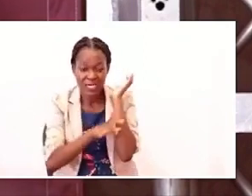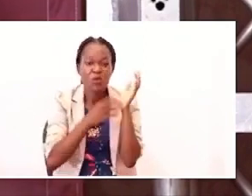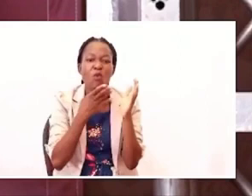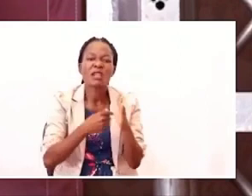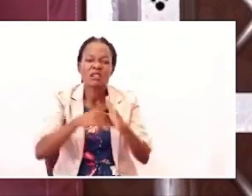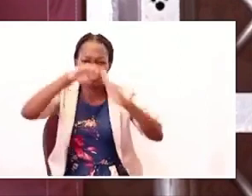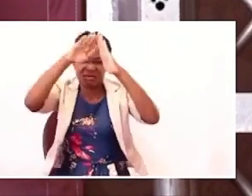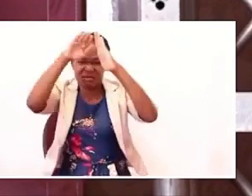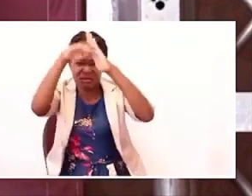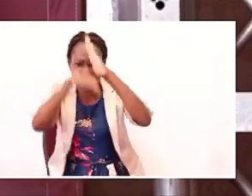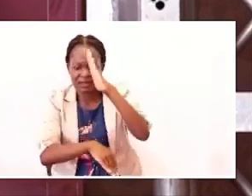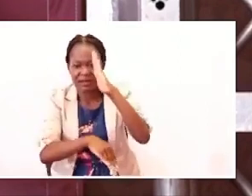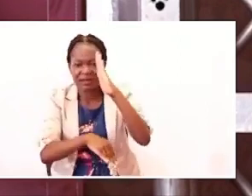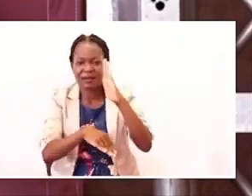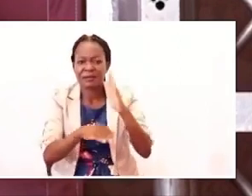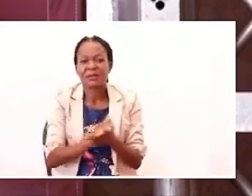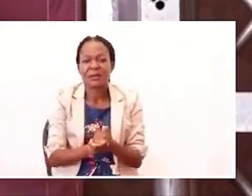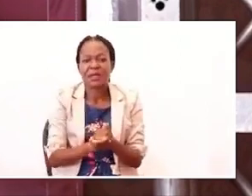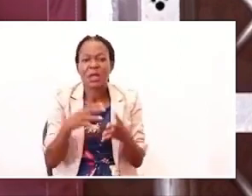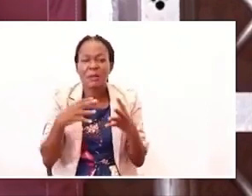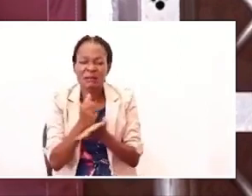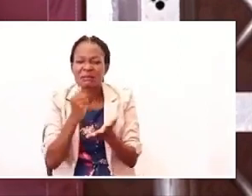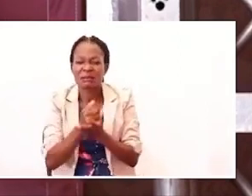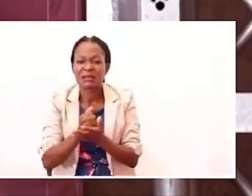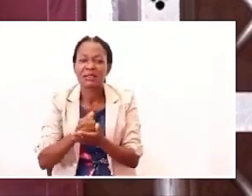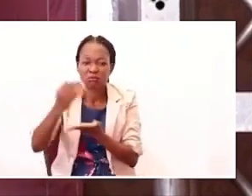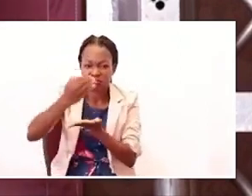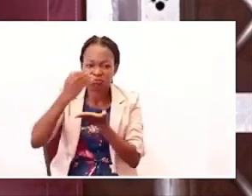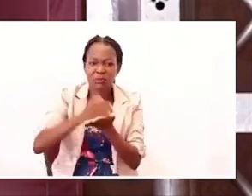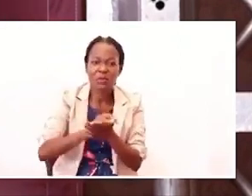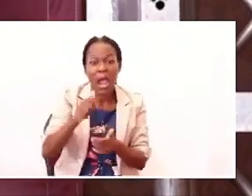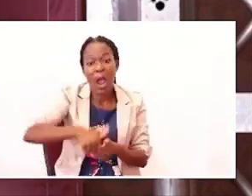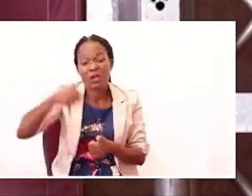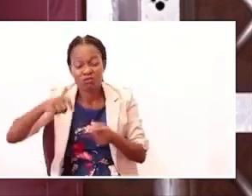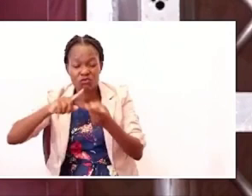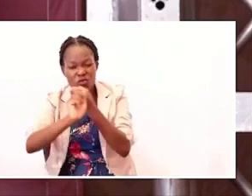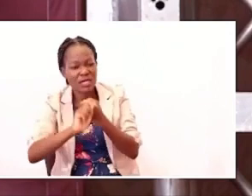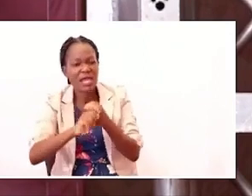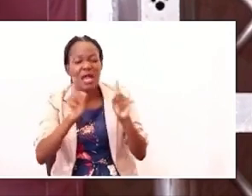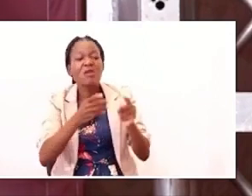generally reflects the deficiency of output relative to demand.